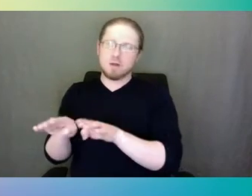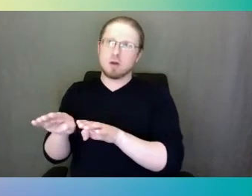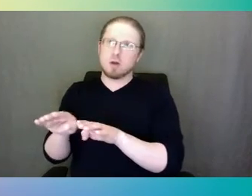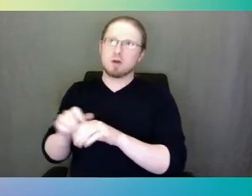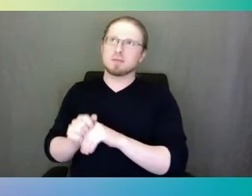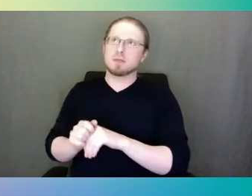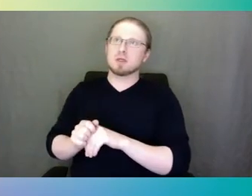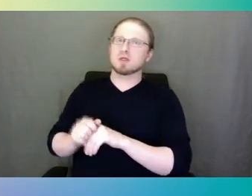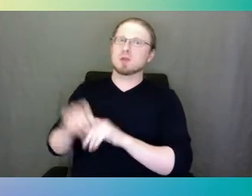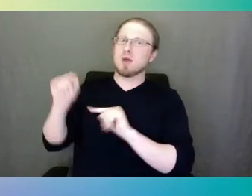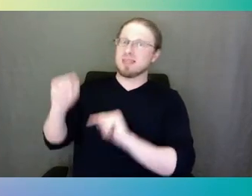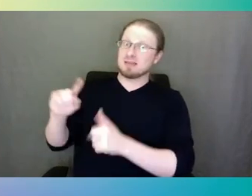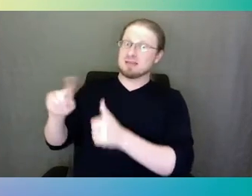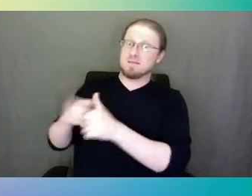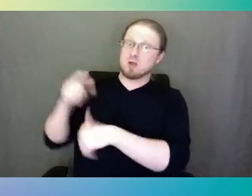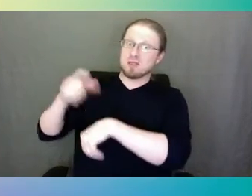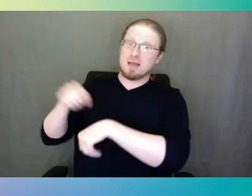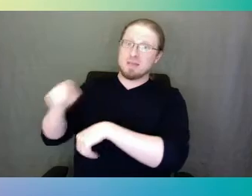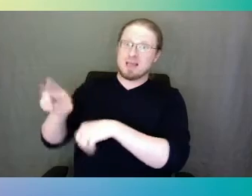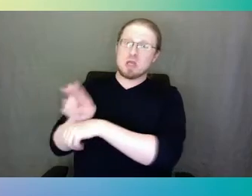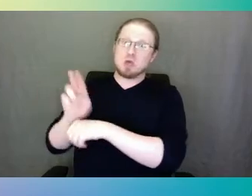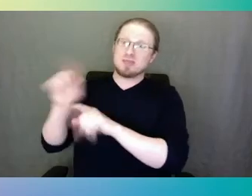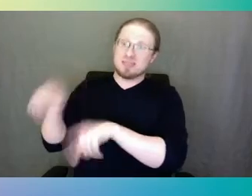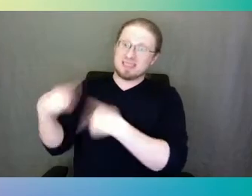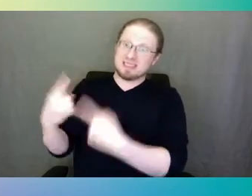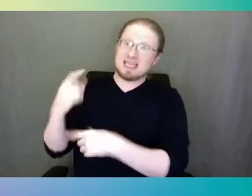a fascinating story, too. It will be in the book.